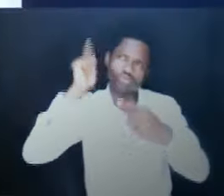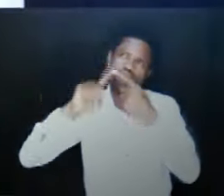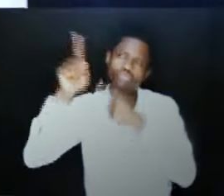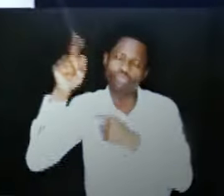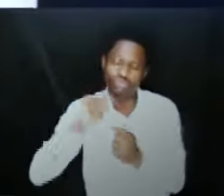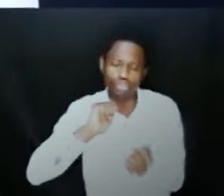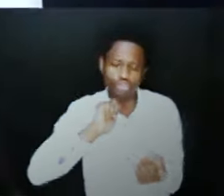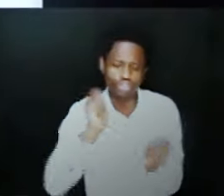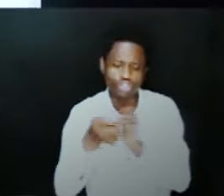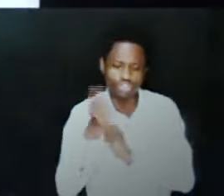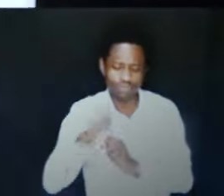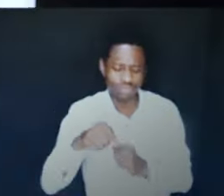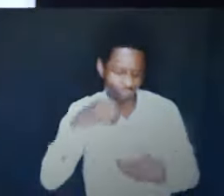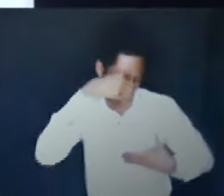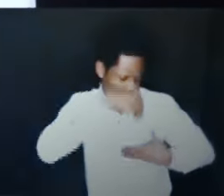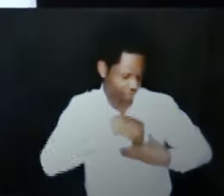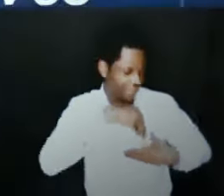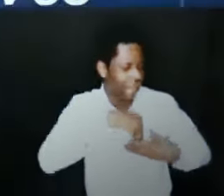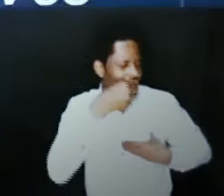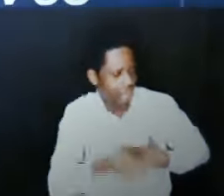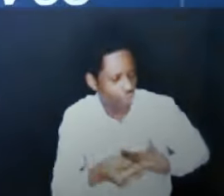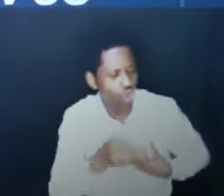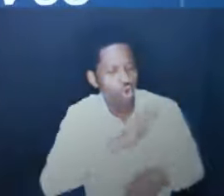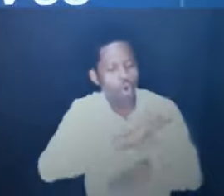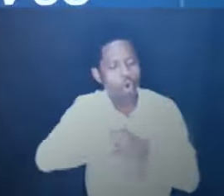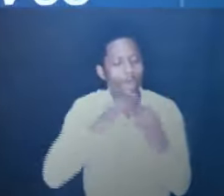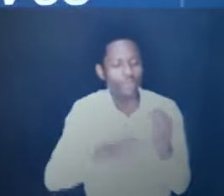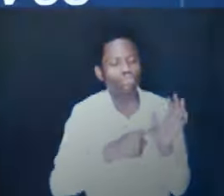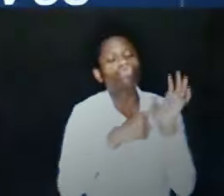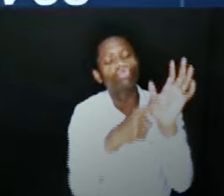and outwardly. Now,